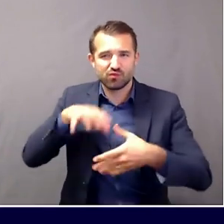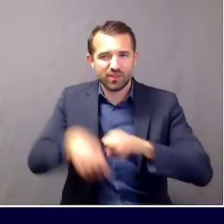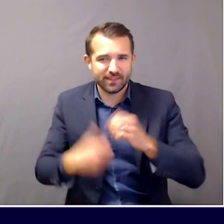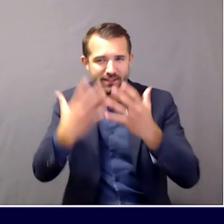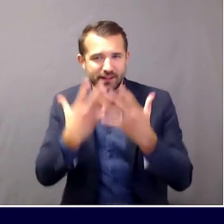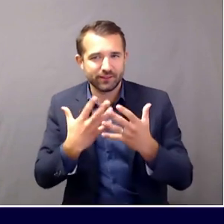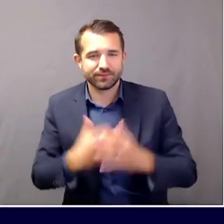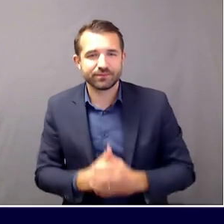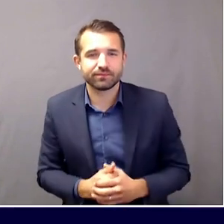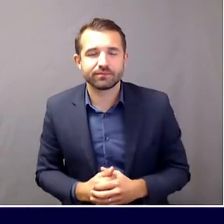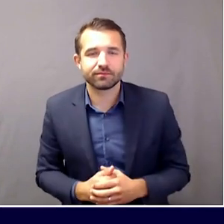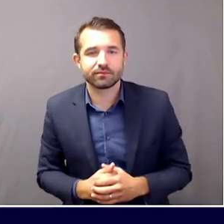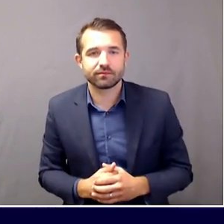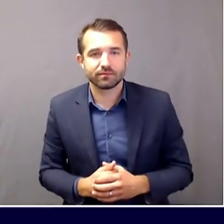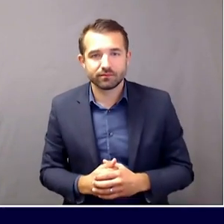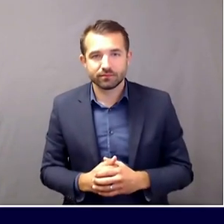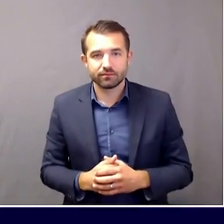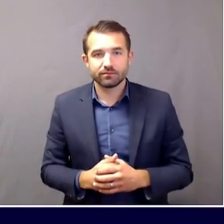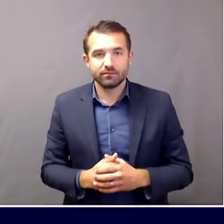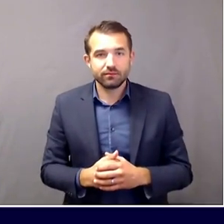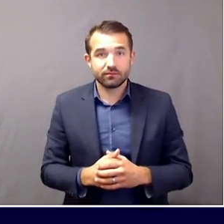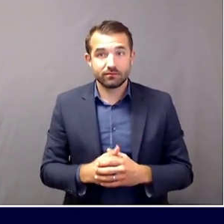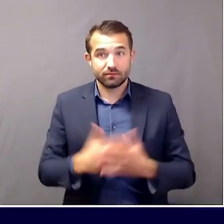Right now, across the state, there are a total of